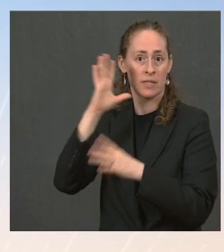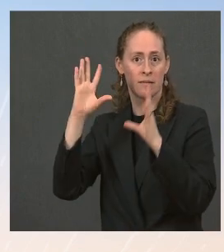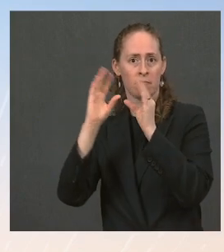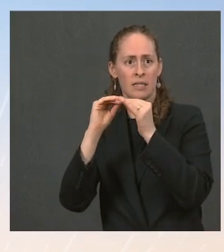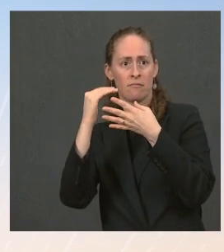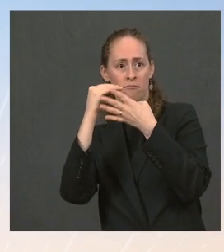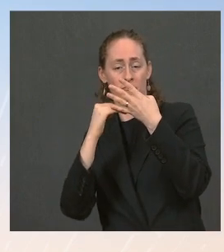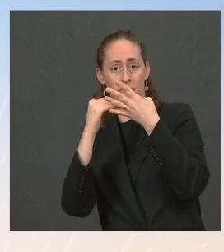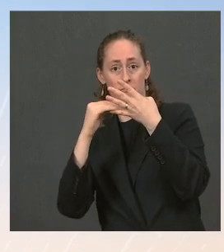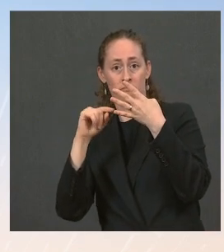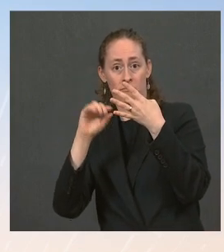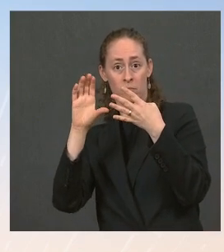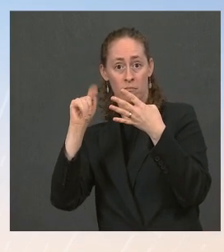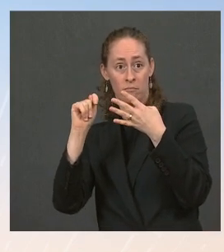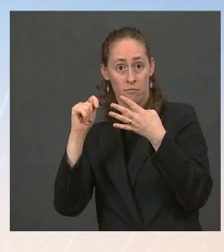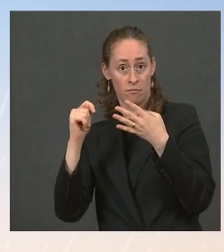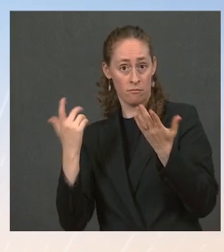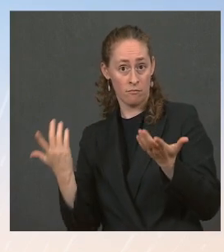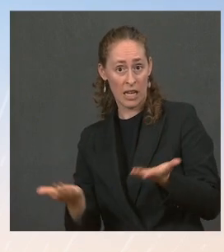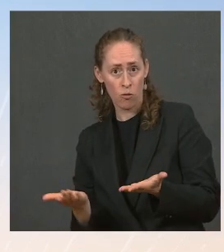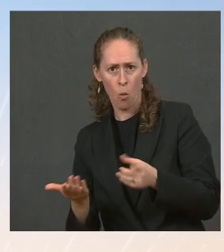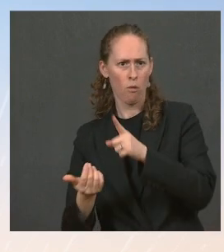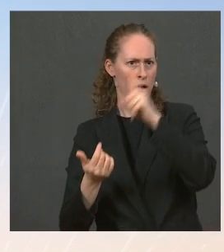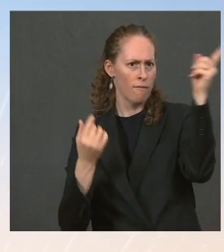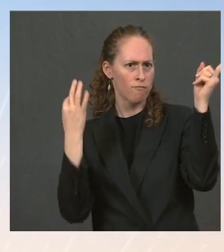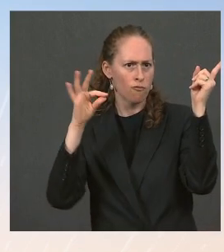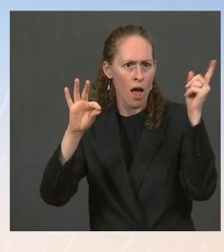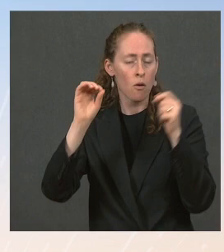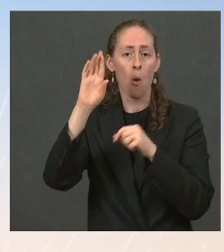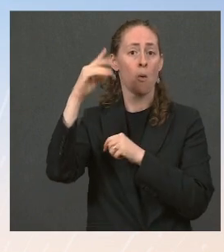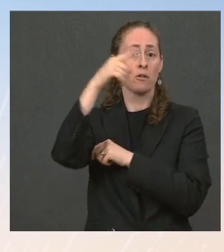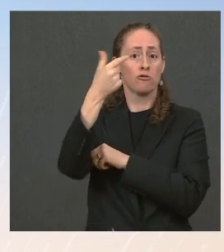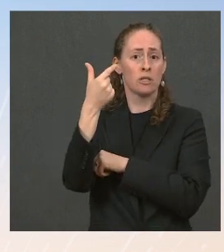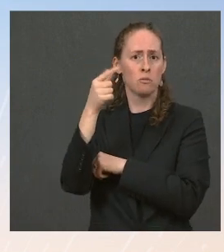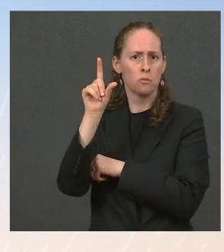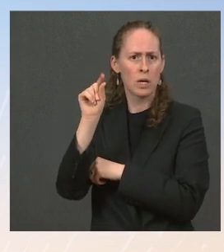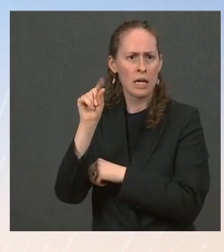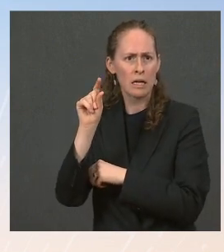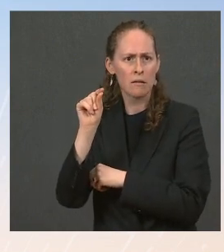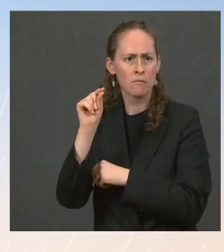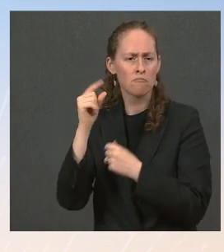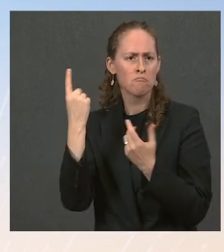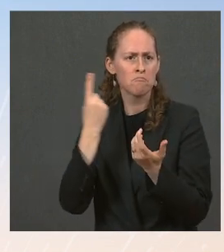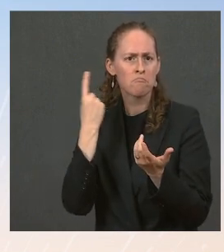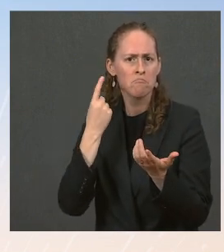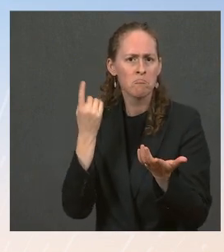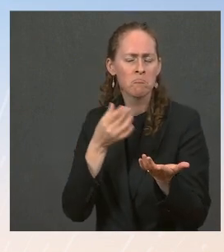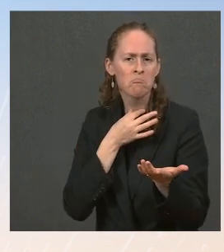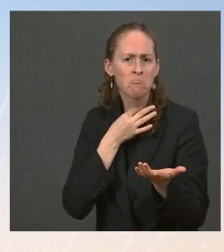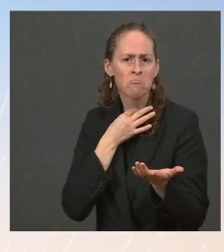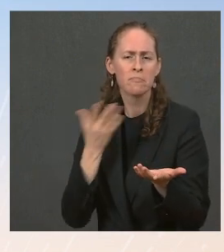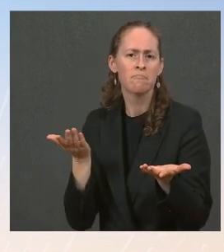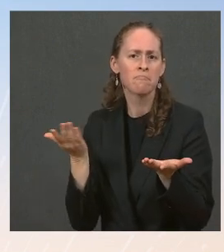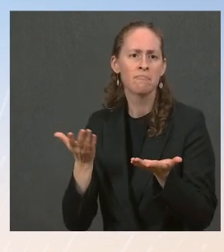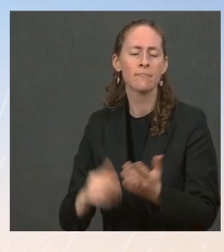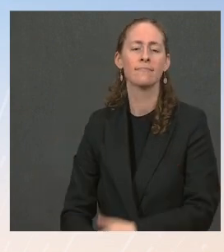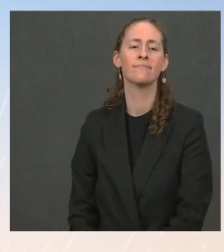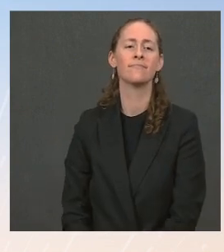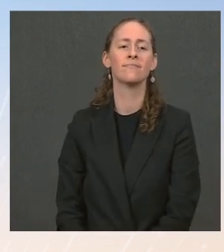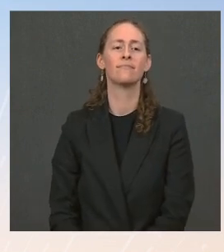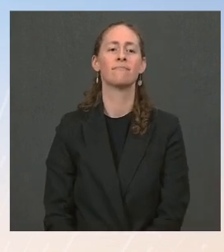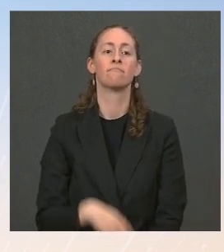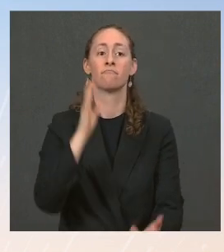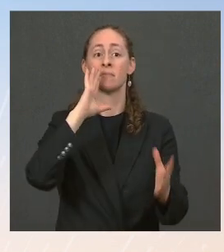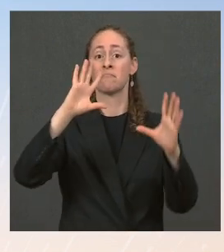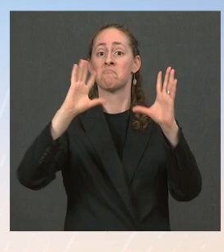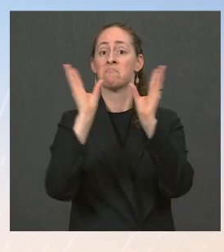on the sidelines of the G20 or the COP26? Well, there are some international forums that are happening next month that might bring